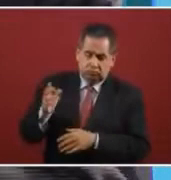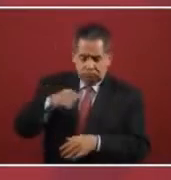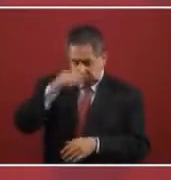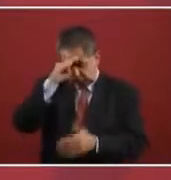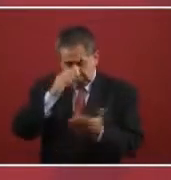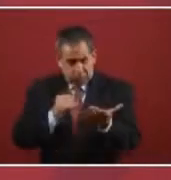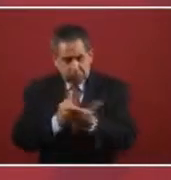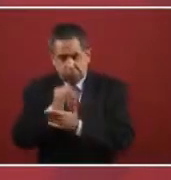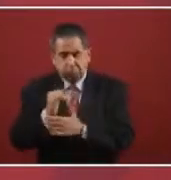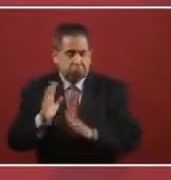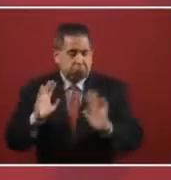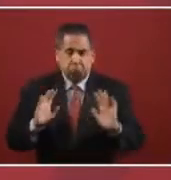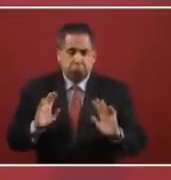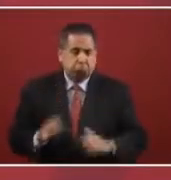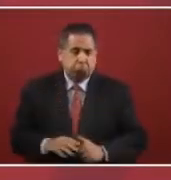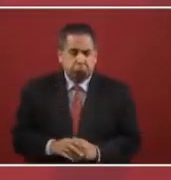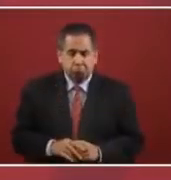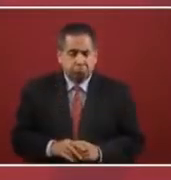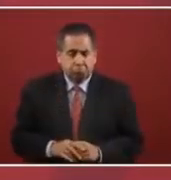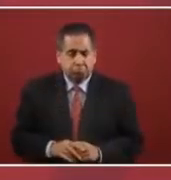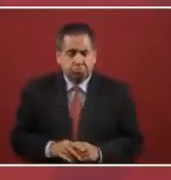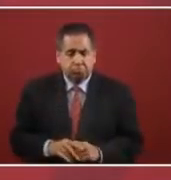And that's why they took the decision